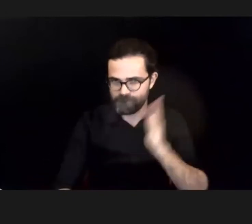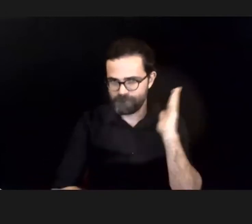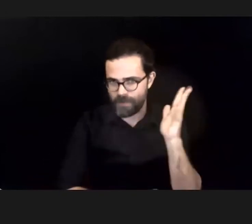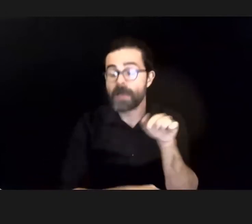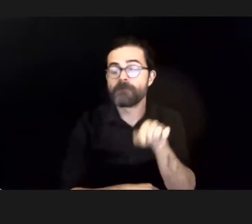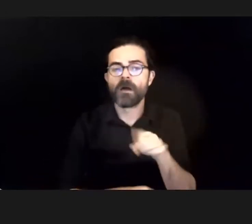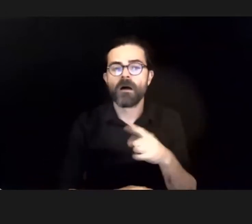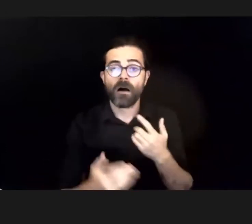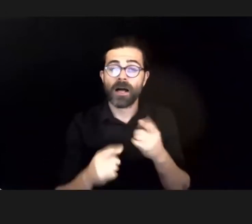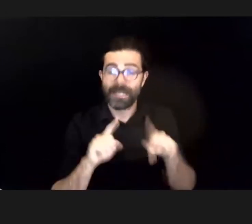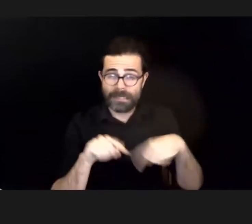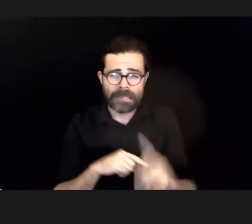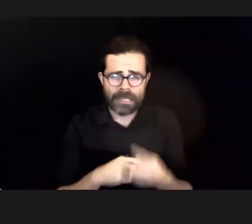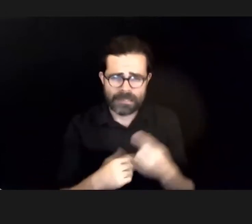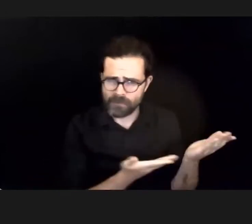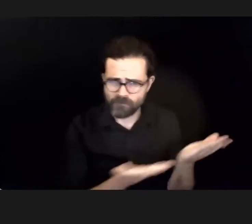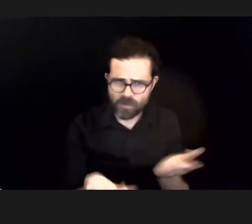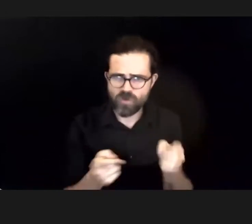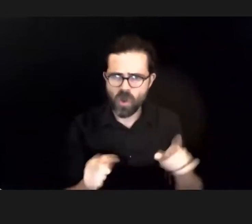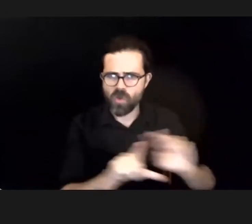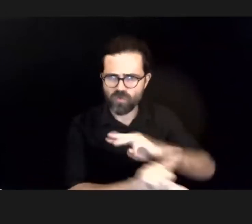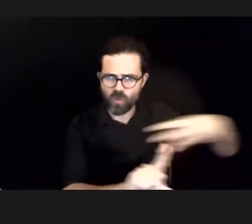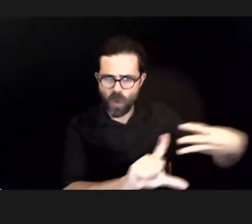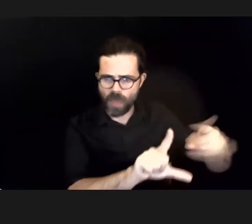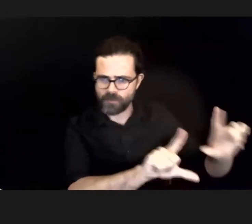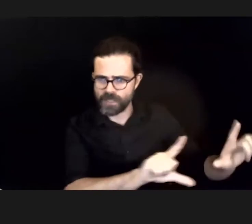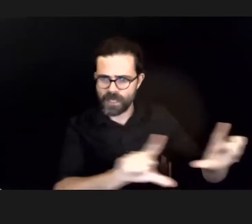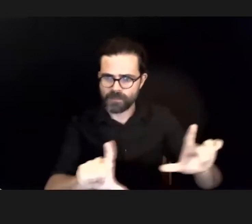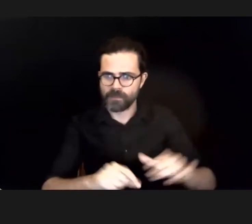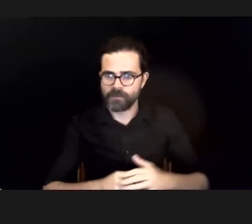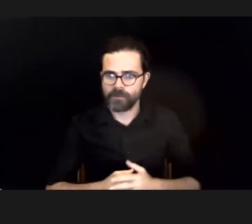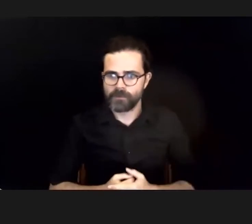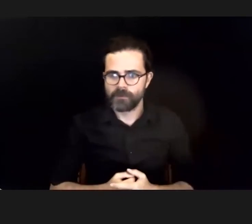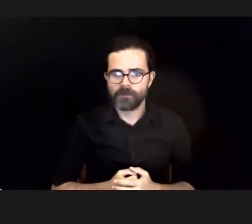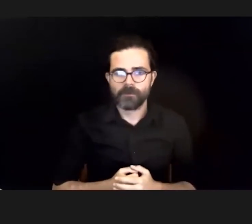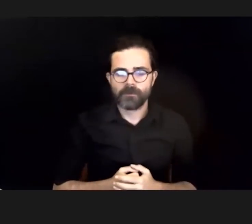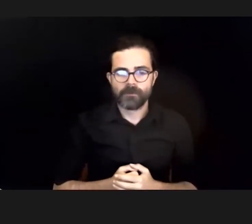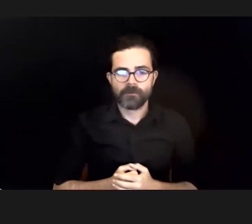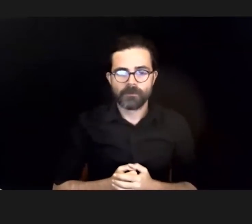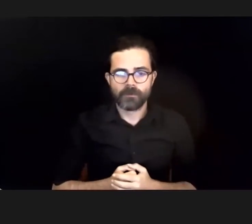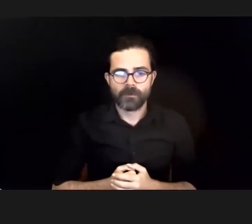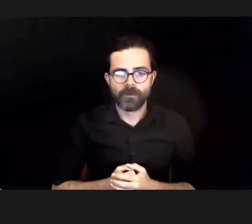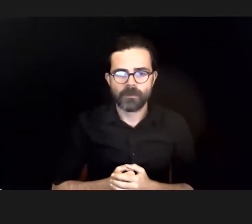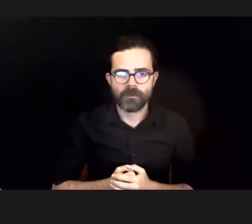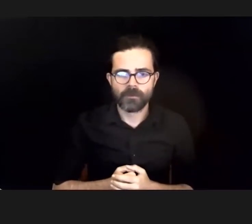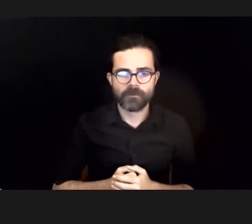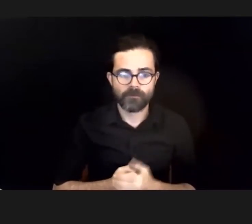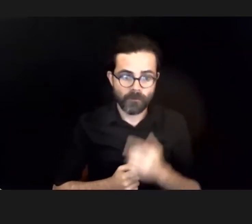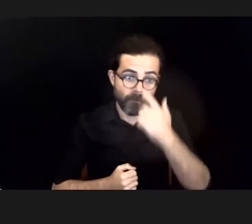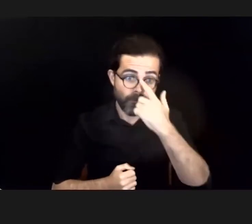us. Nowadays, talking about applying technologies to social issues is standardized, but I think that